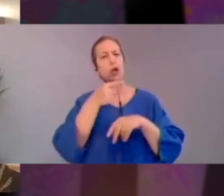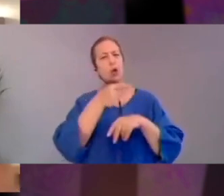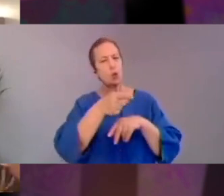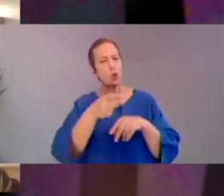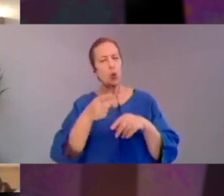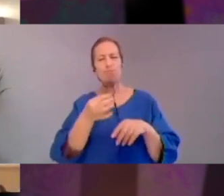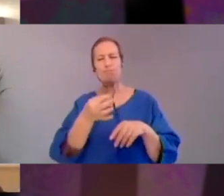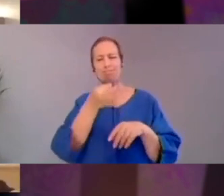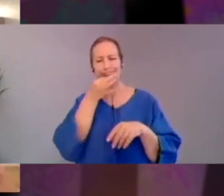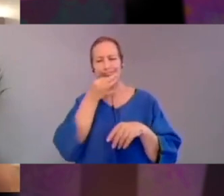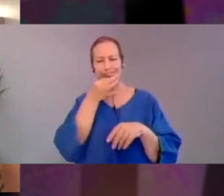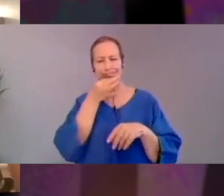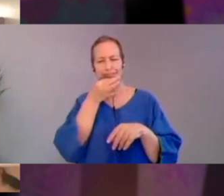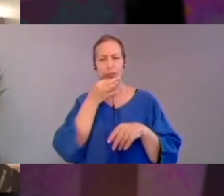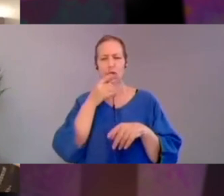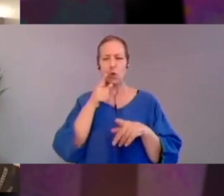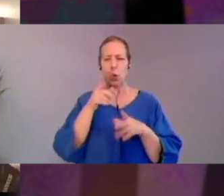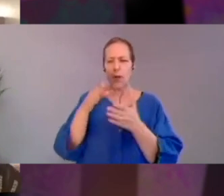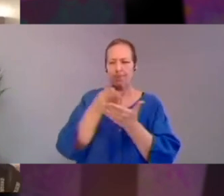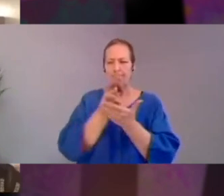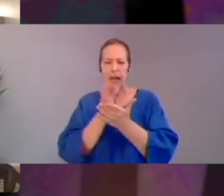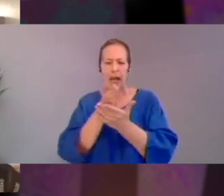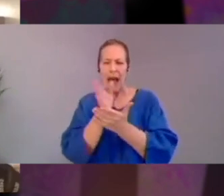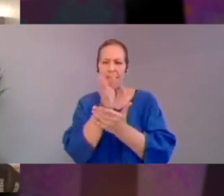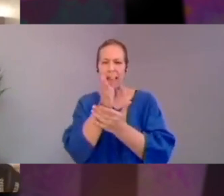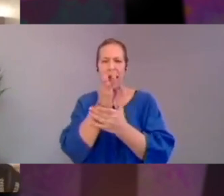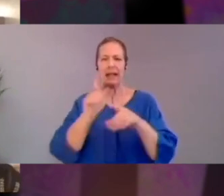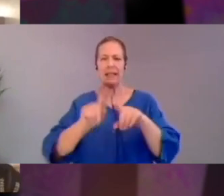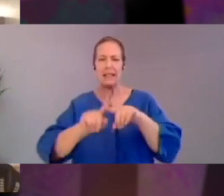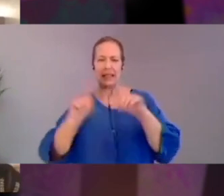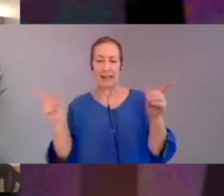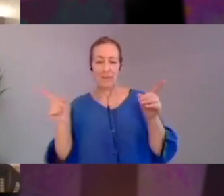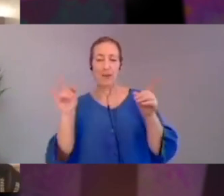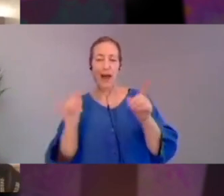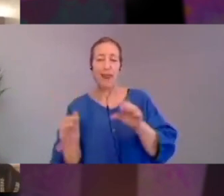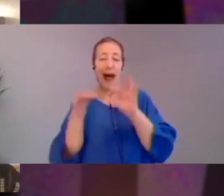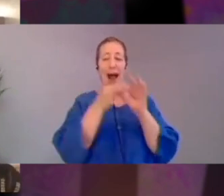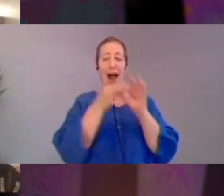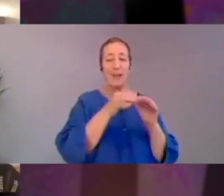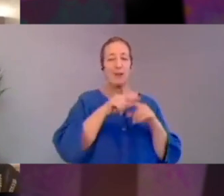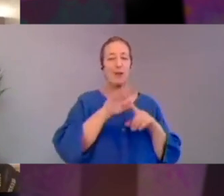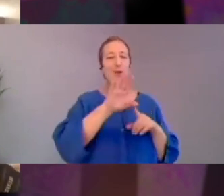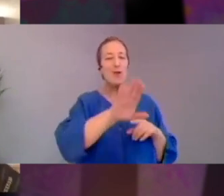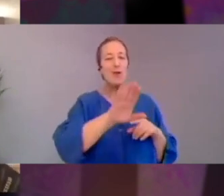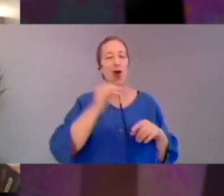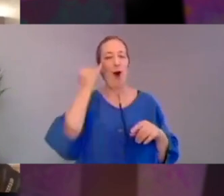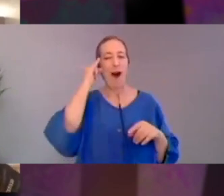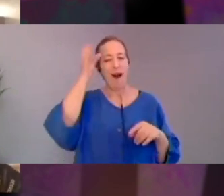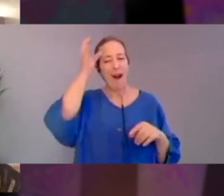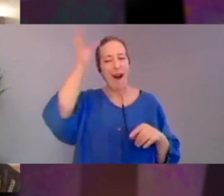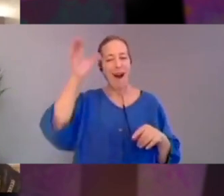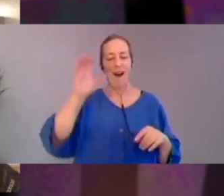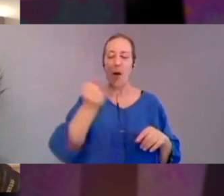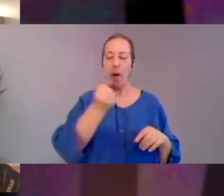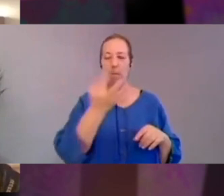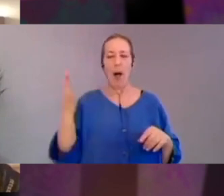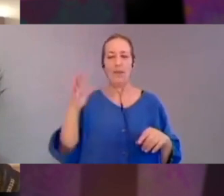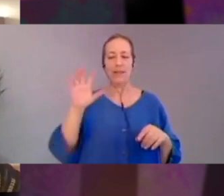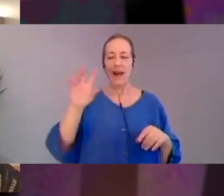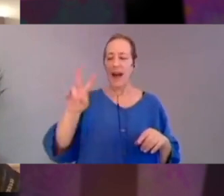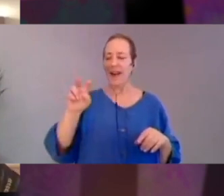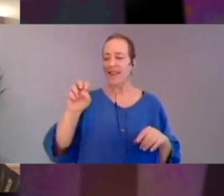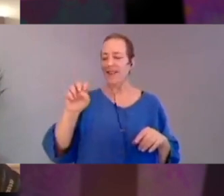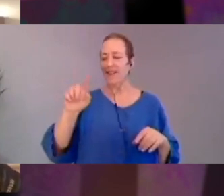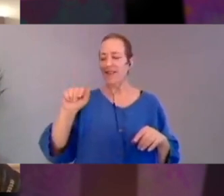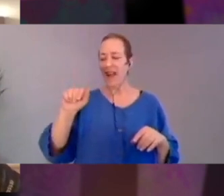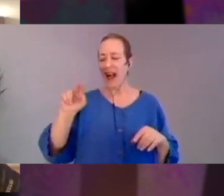back to the multivalence that you used as part of your introduction that I think is so appropriate. And so when I think about